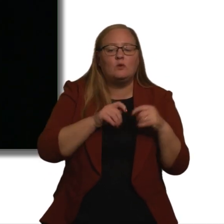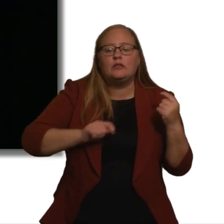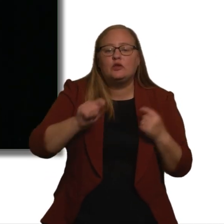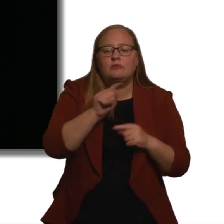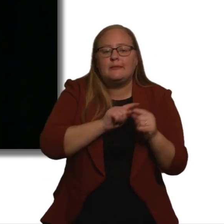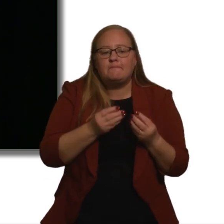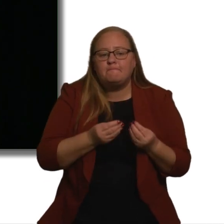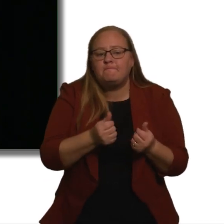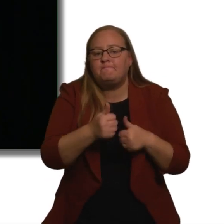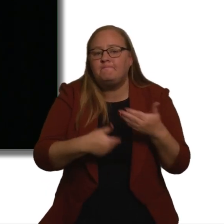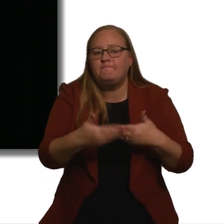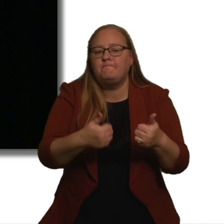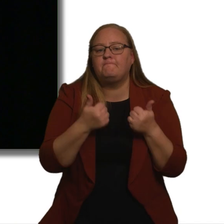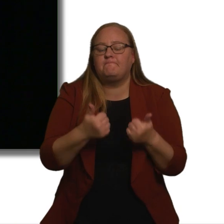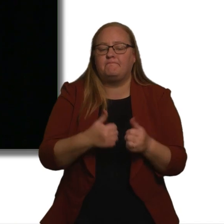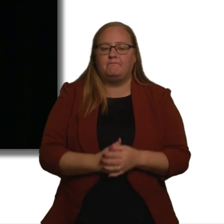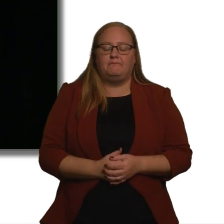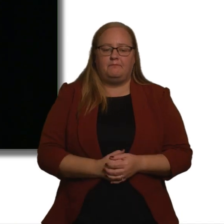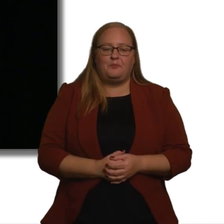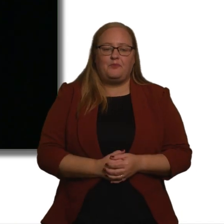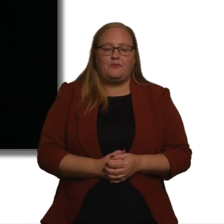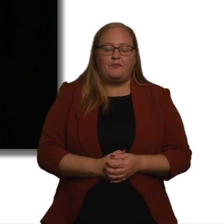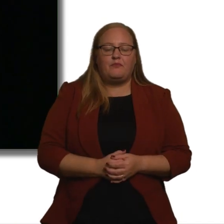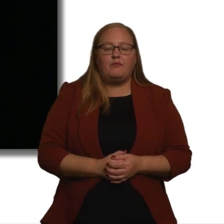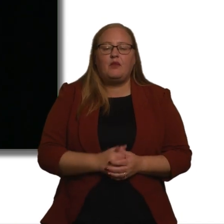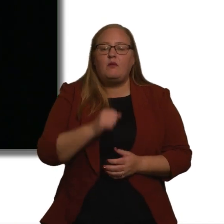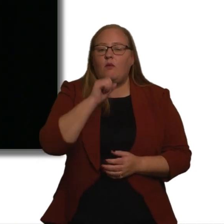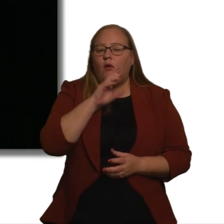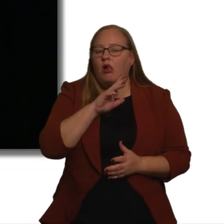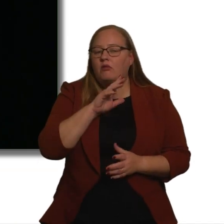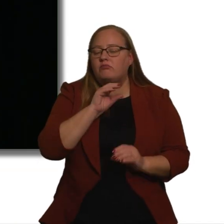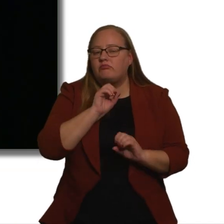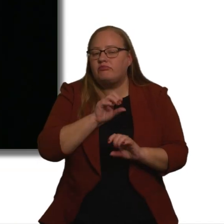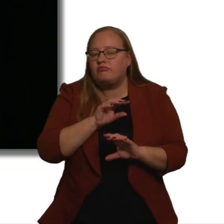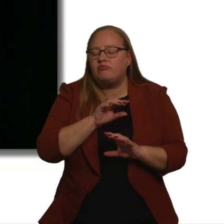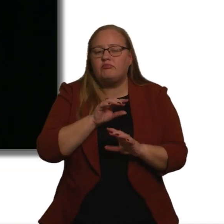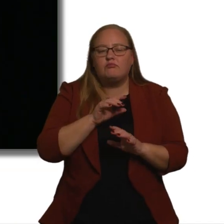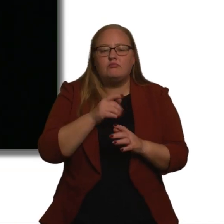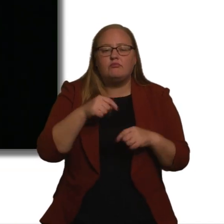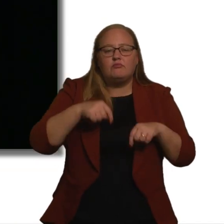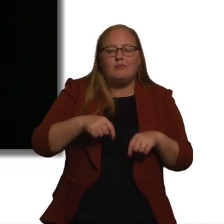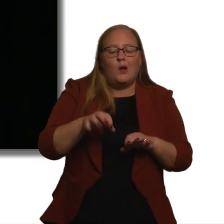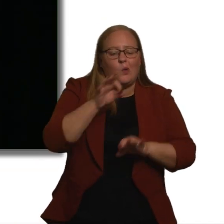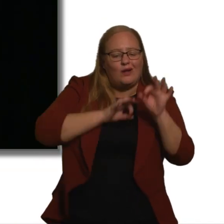seamlessly. I'll just spend a couple of minutes now talking you through how to submit a